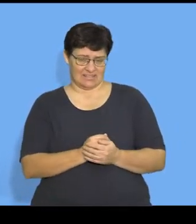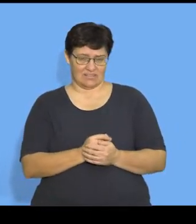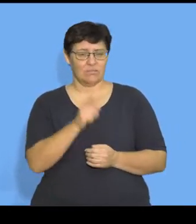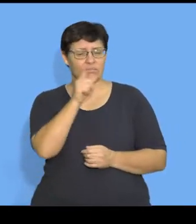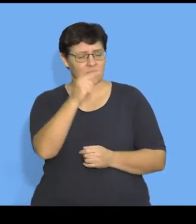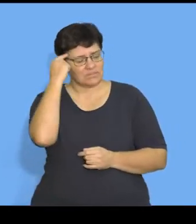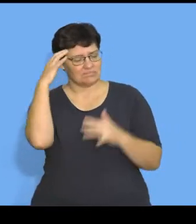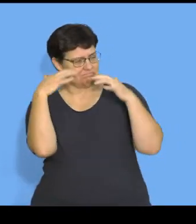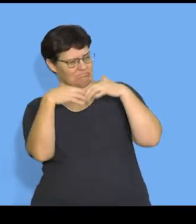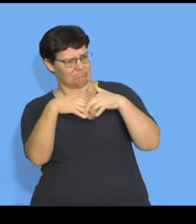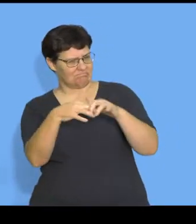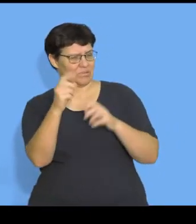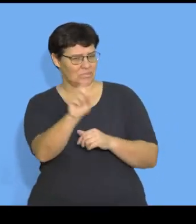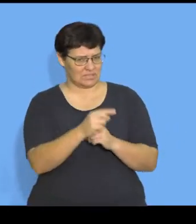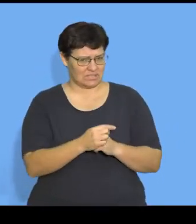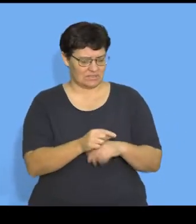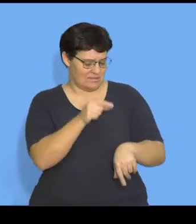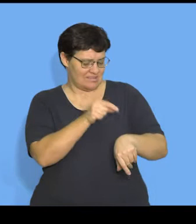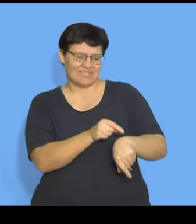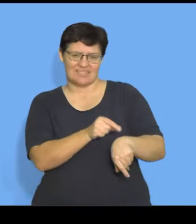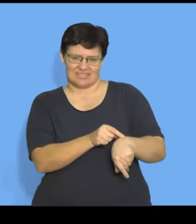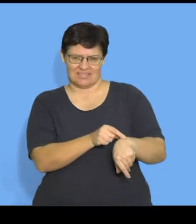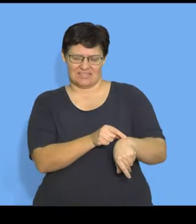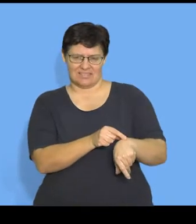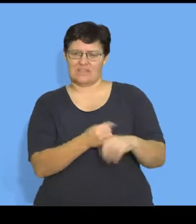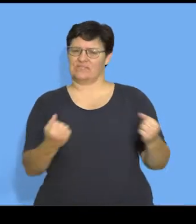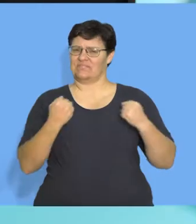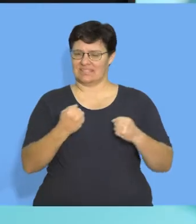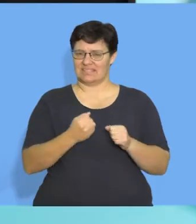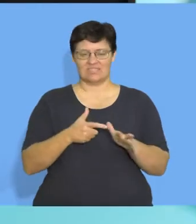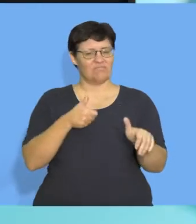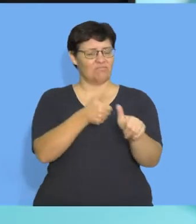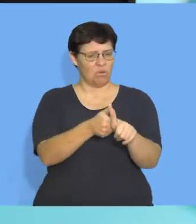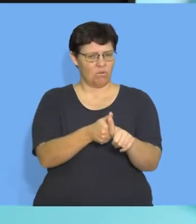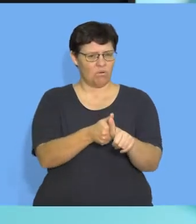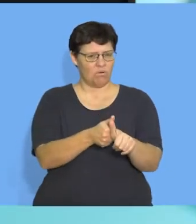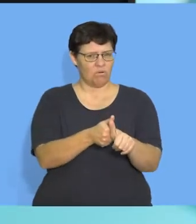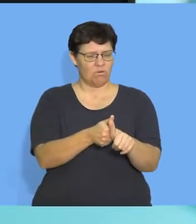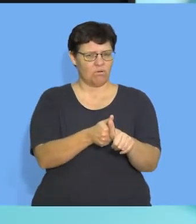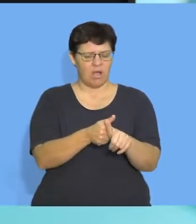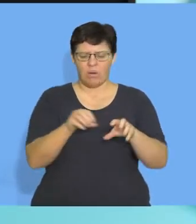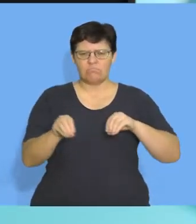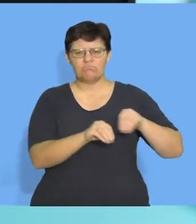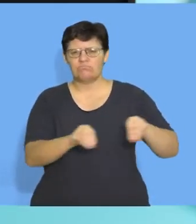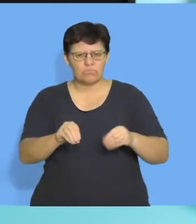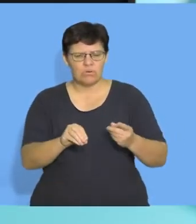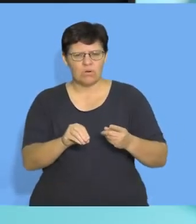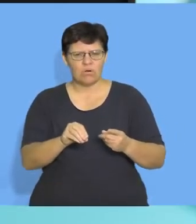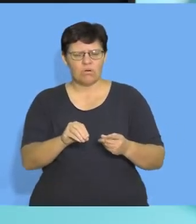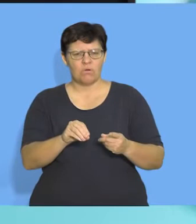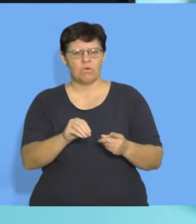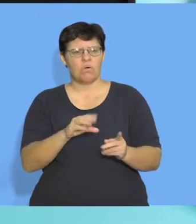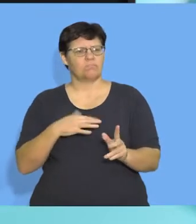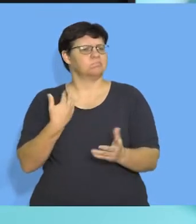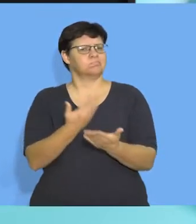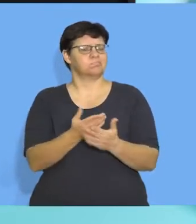you to be thinking about how a fitness tracker describes motion, because it's actually a nice everyday application of what